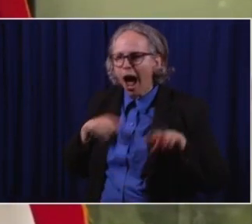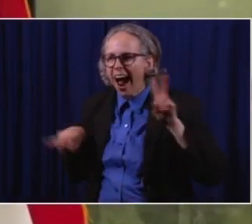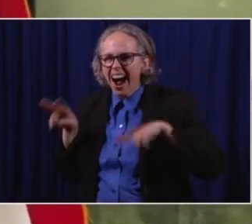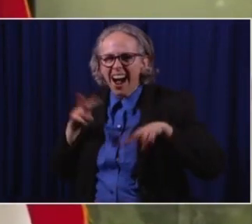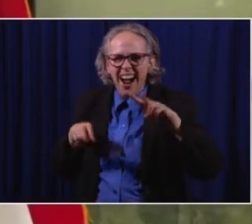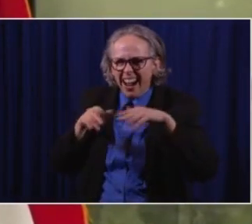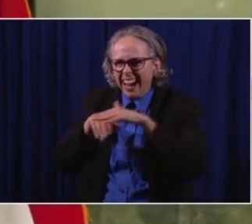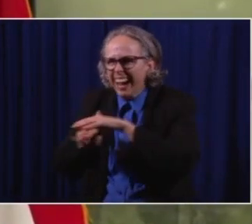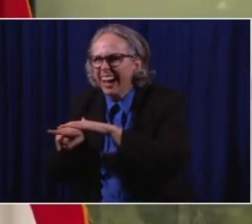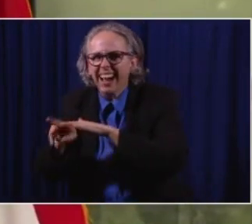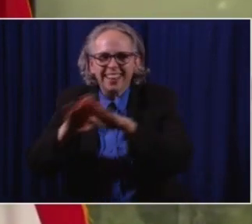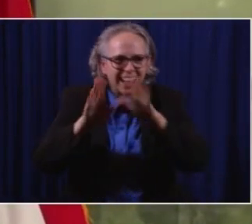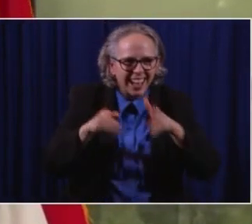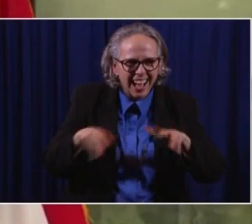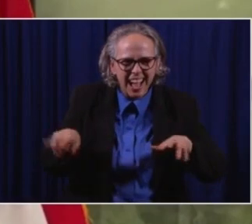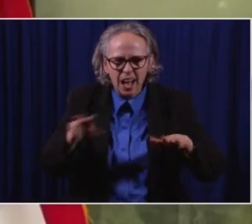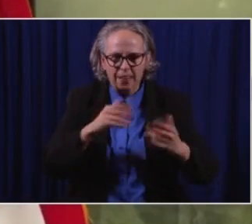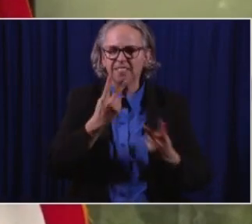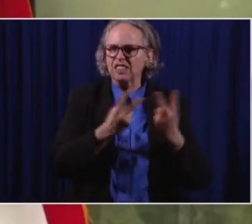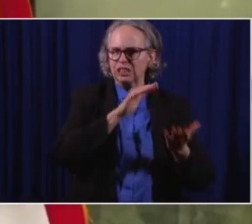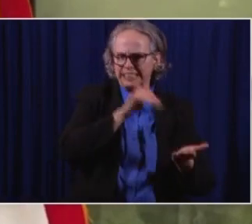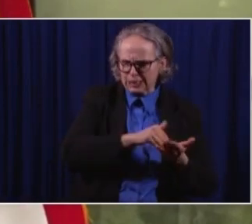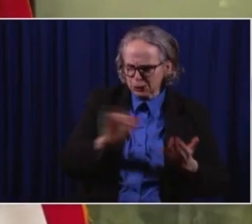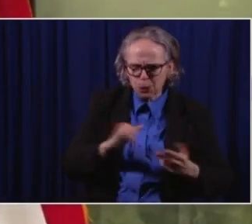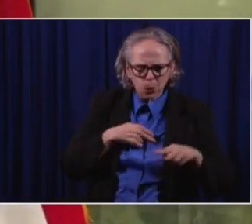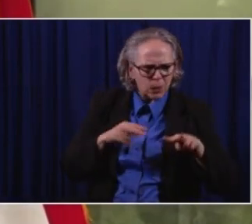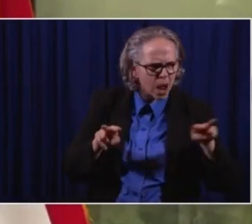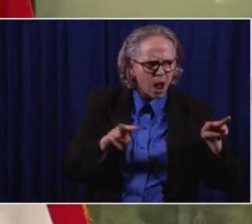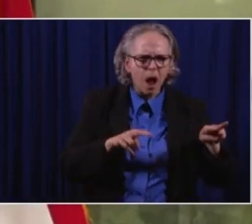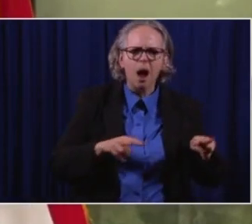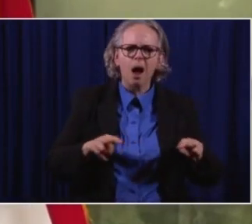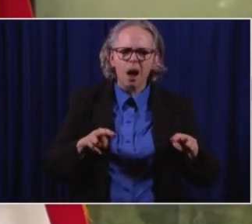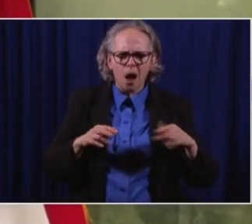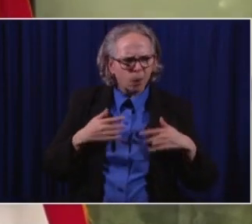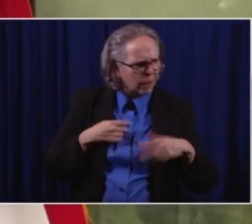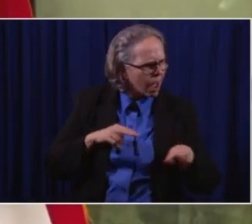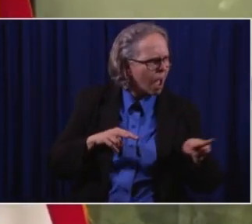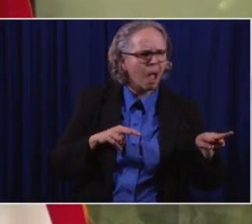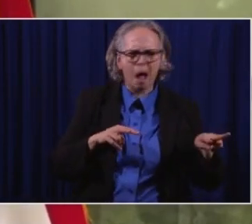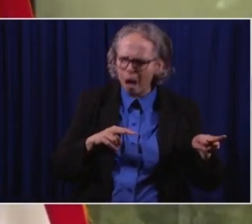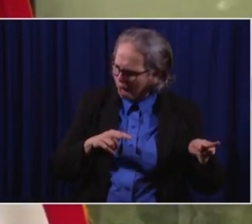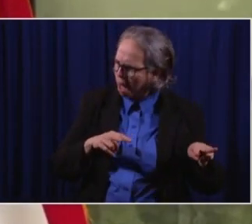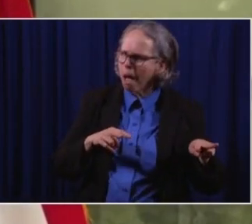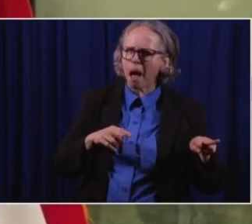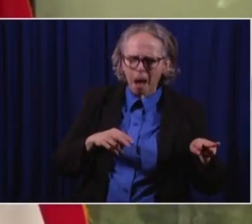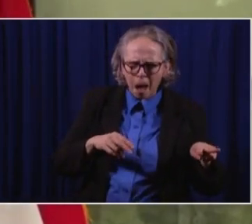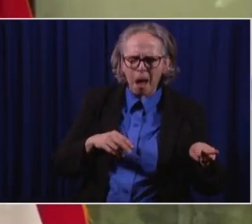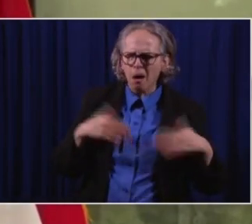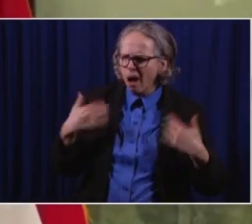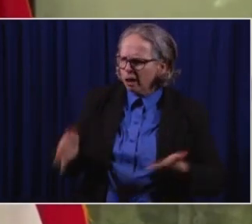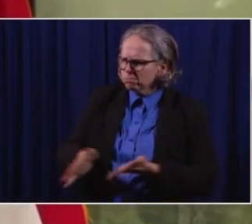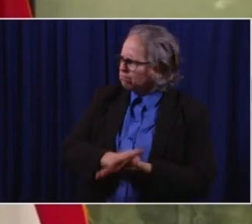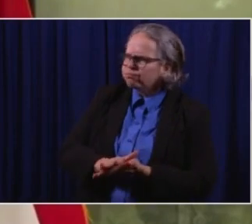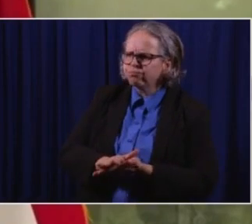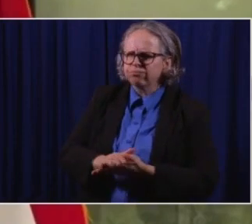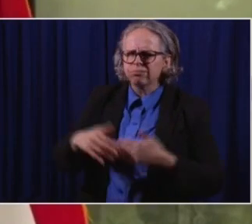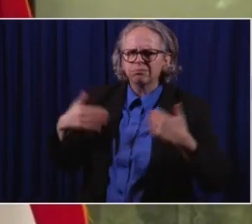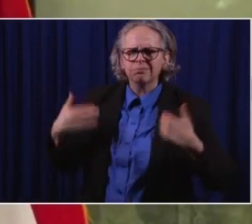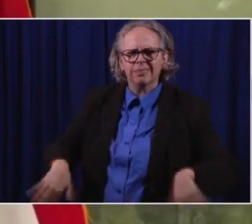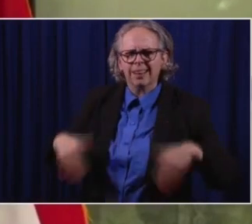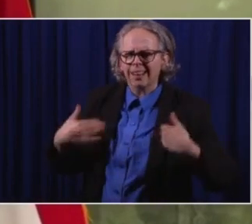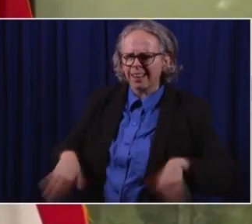the visitor center. We looked into a couple rooms, really, really well done.